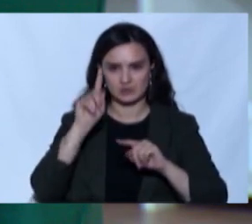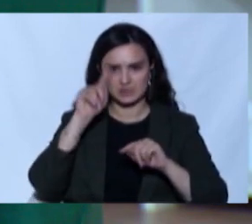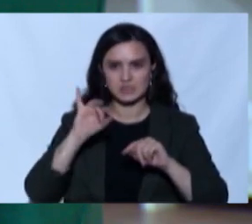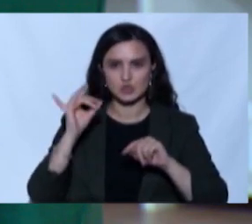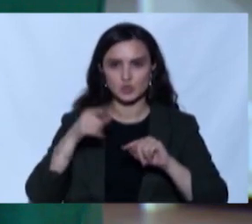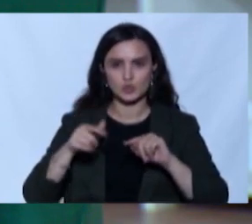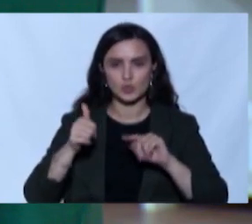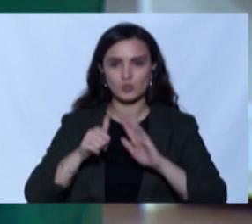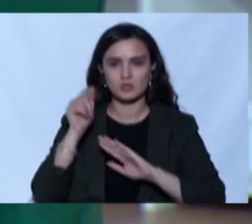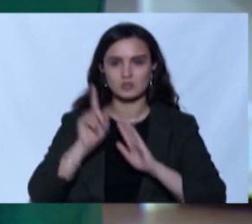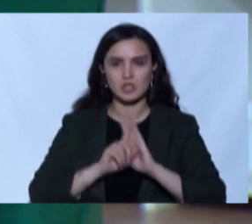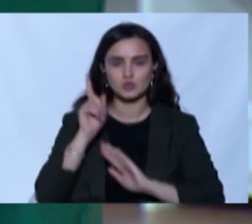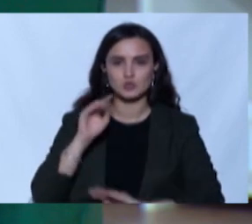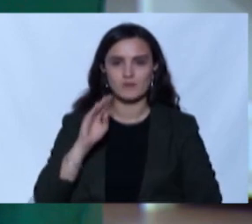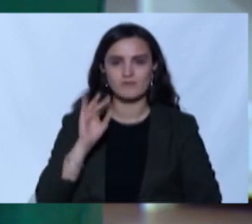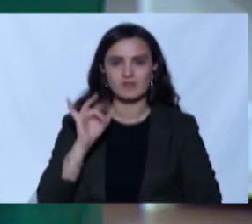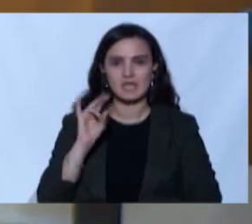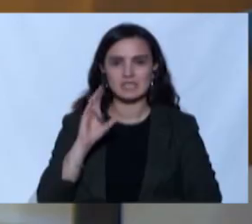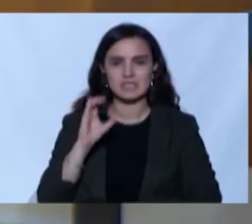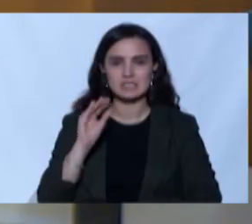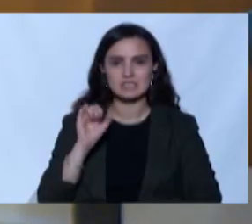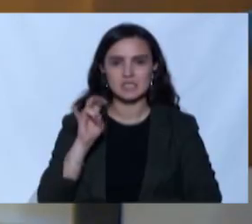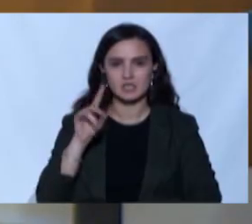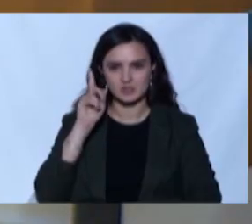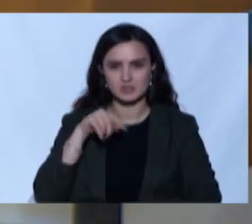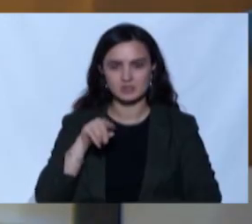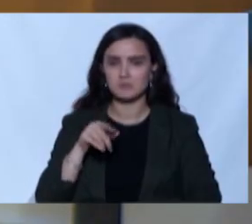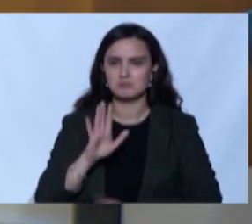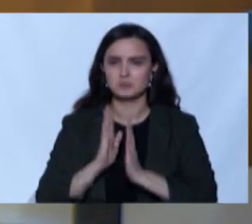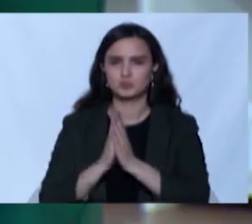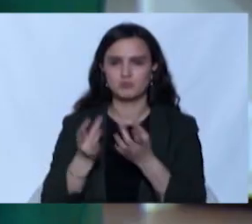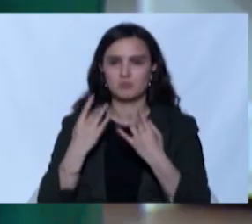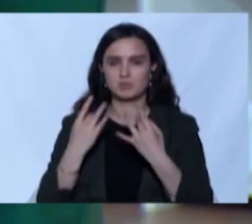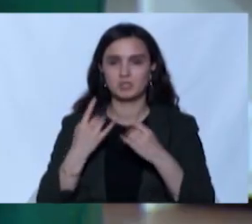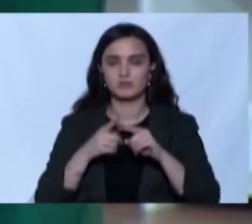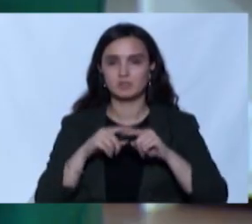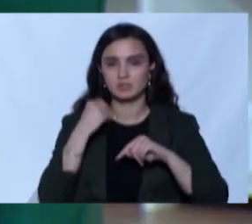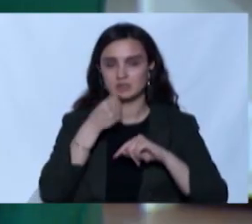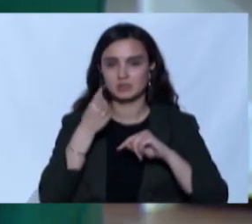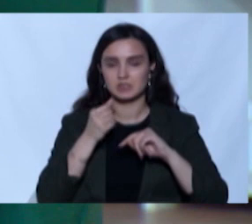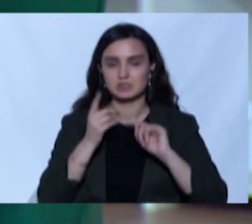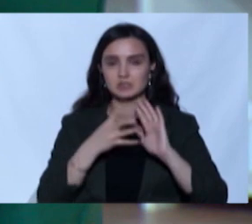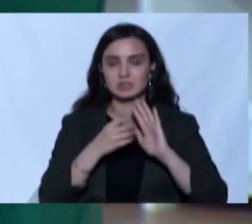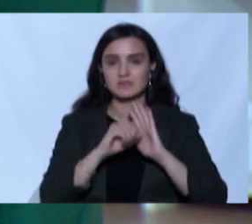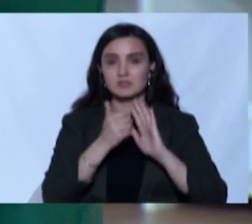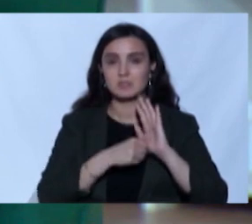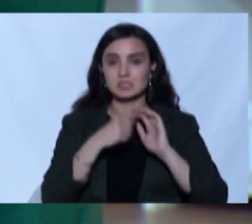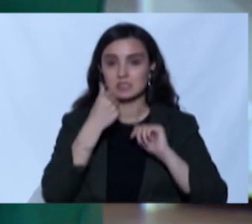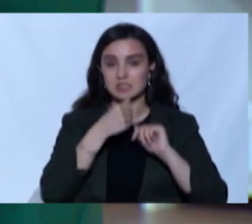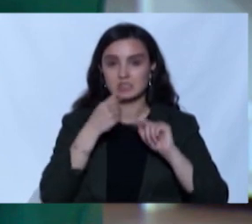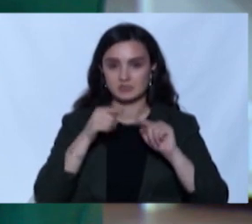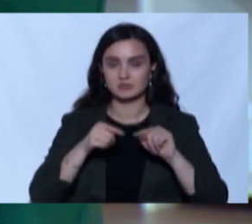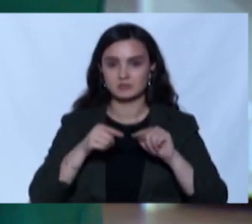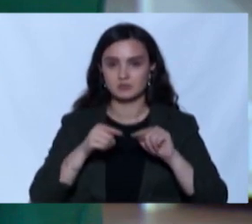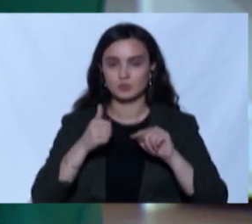story of how Frankenstein came to be? Please tell me. Well, so the year is 1816, and this year is referred to